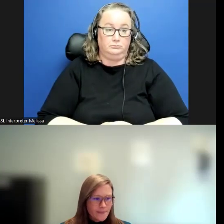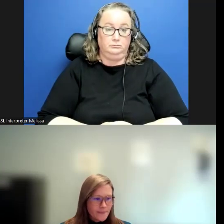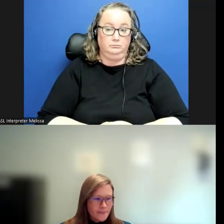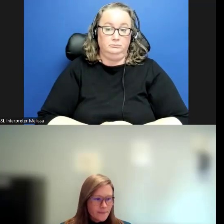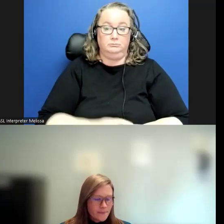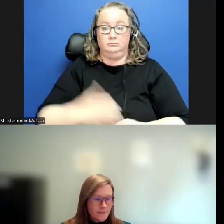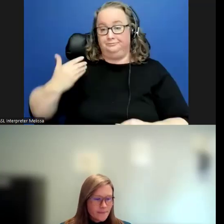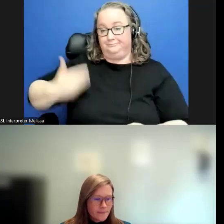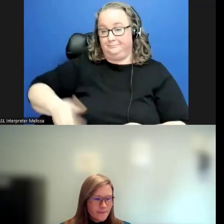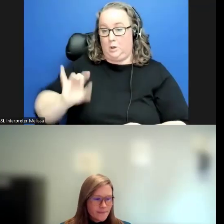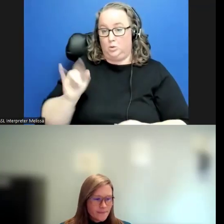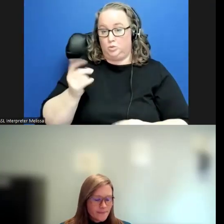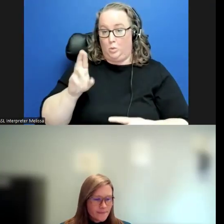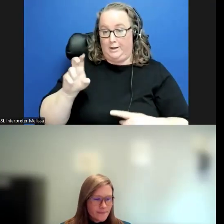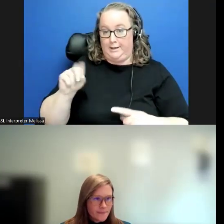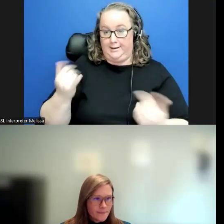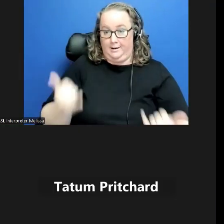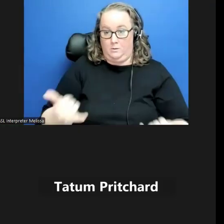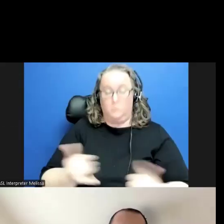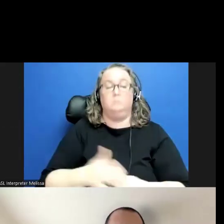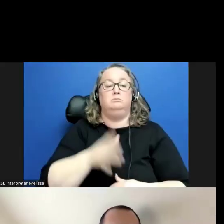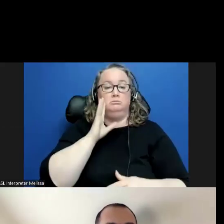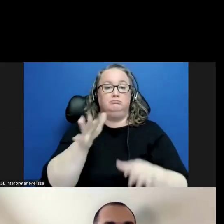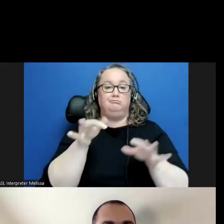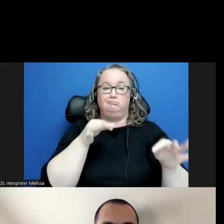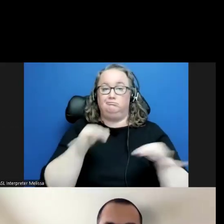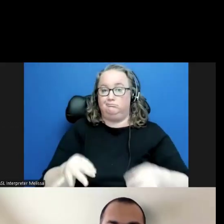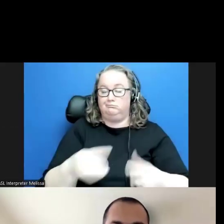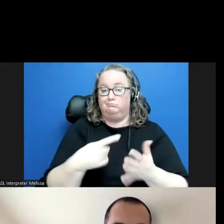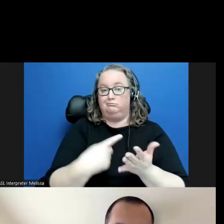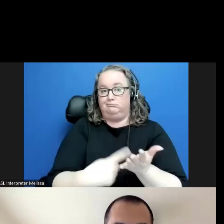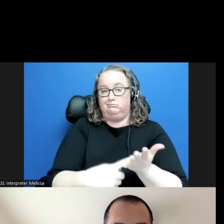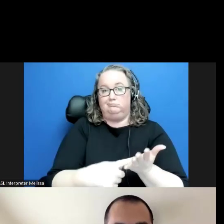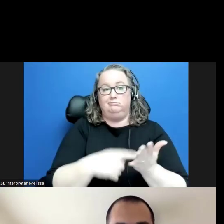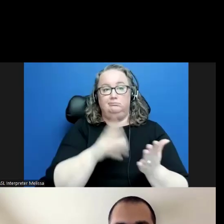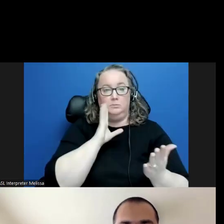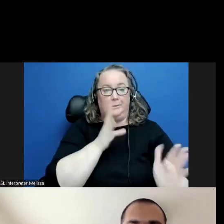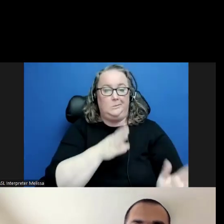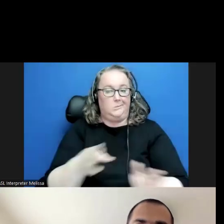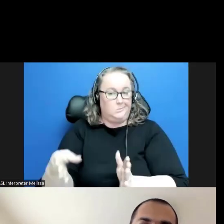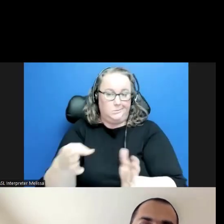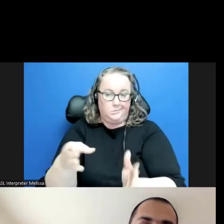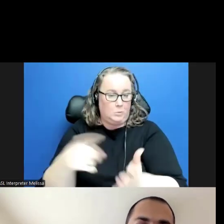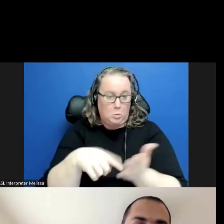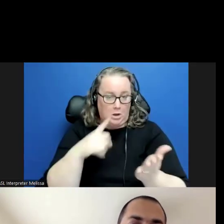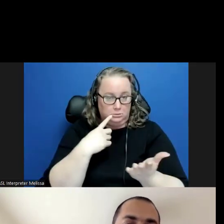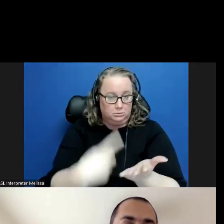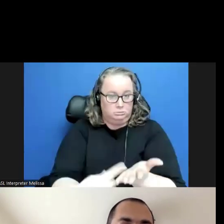This is Jordan. I will discuss the presentation roadmap now.